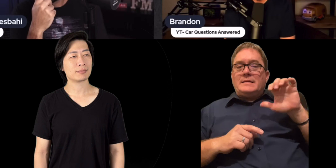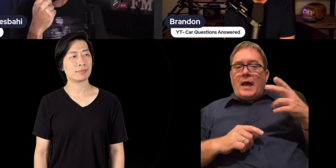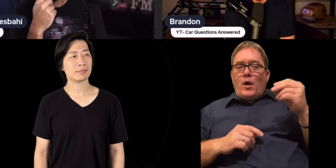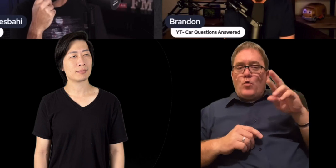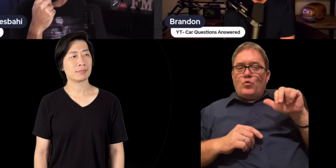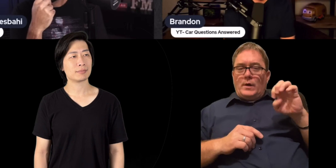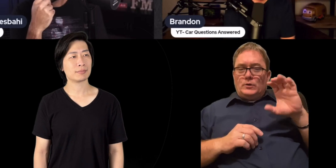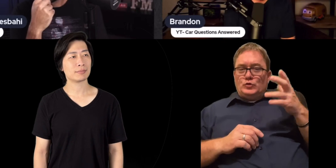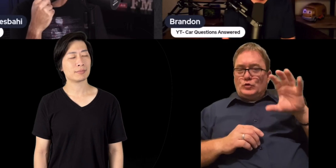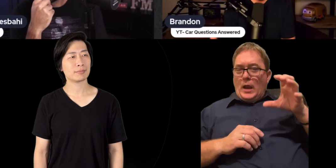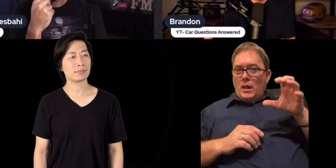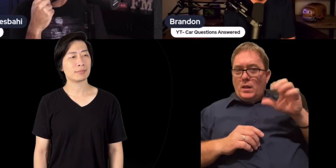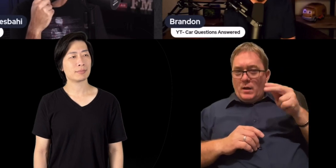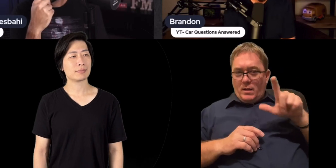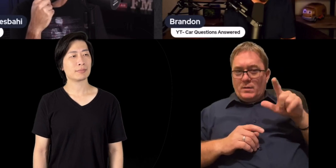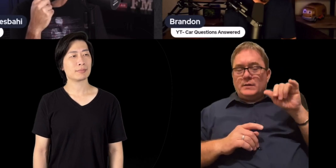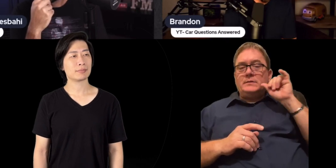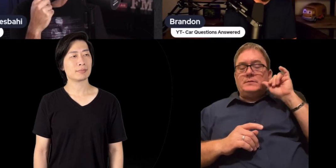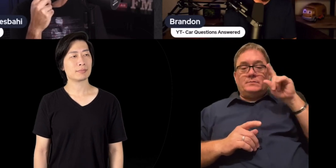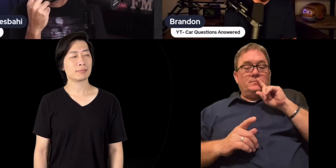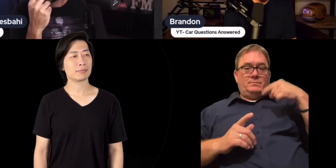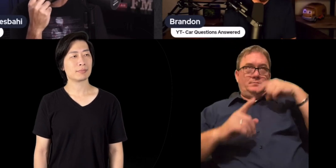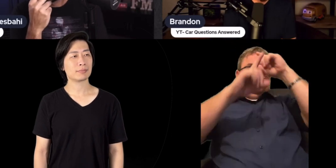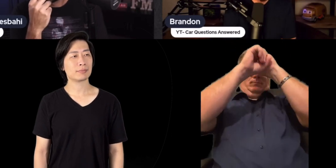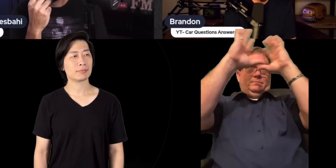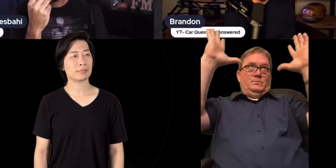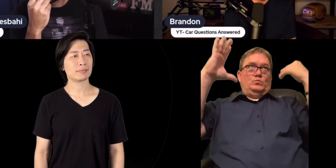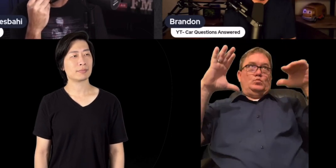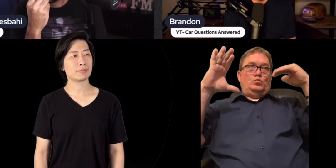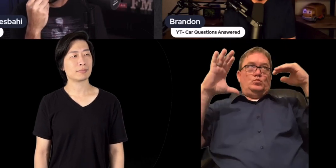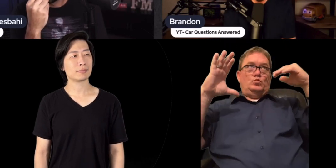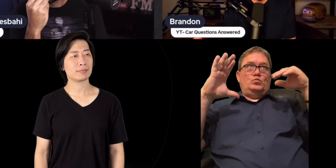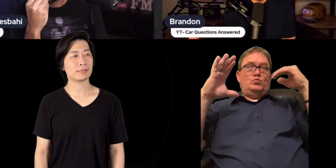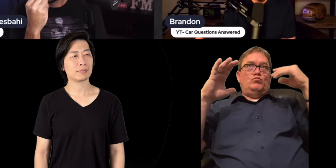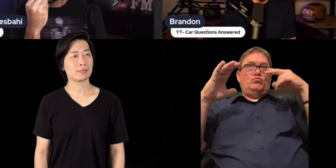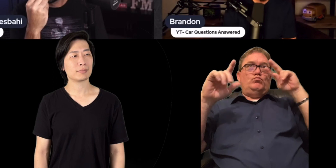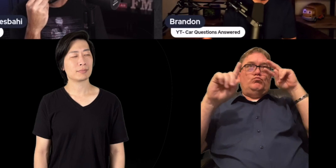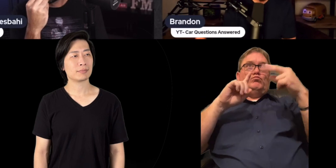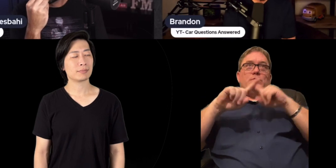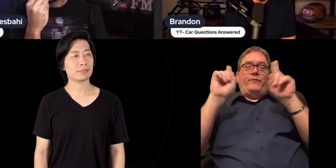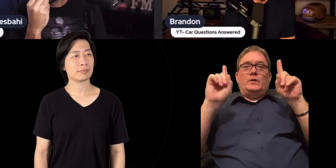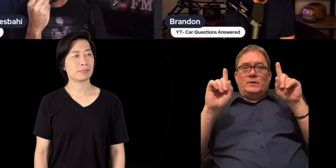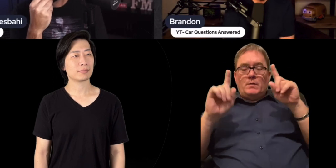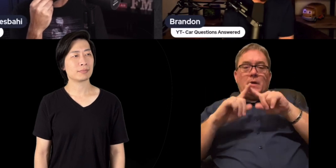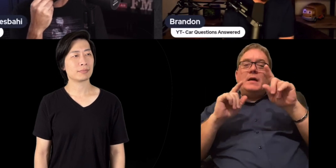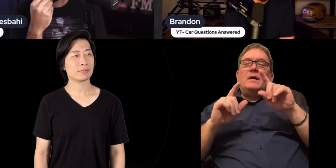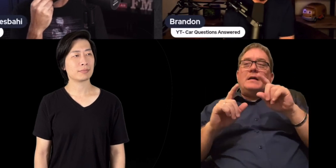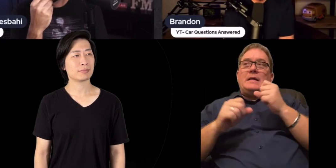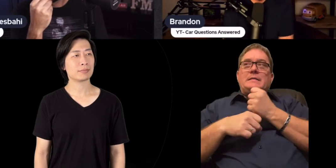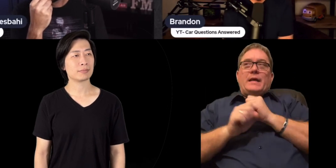yesterday, it's completely changed my mind as far as the I won't say safety, but as far as not worrying